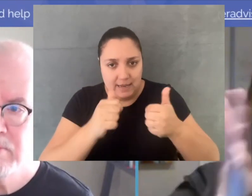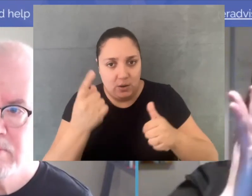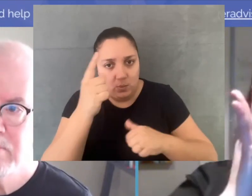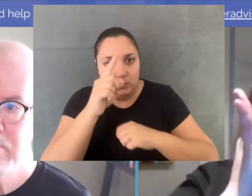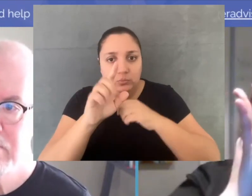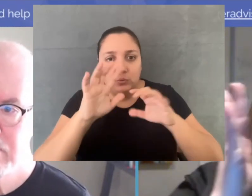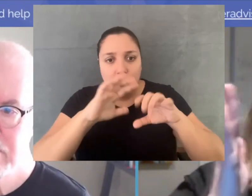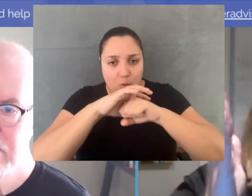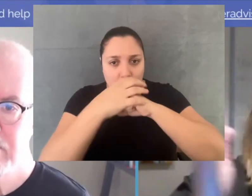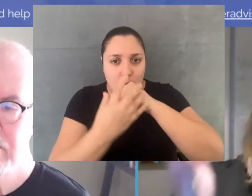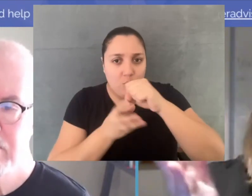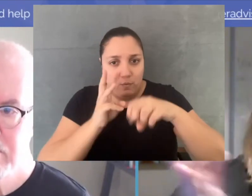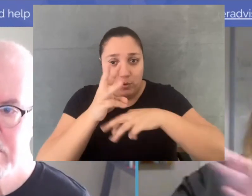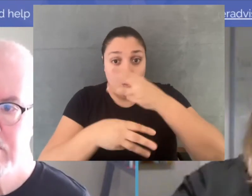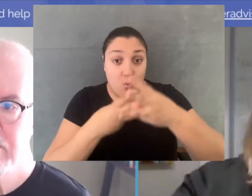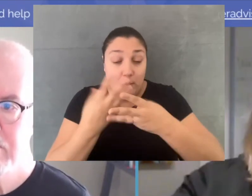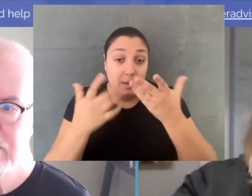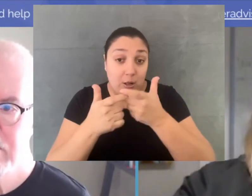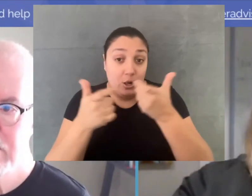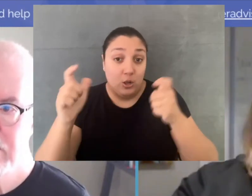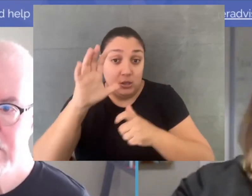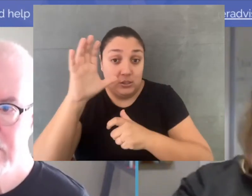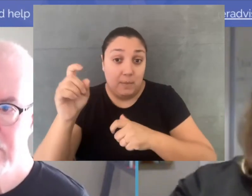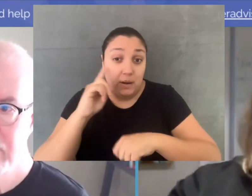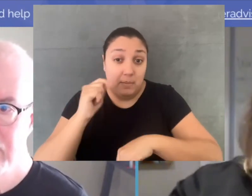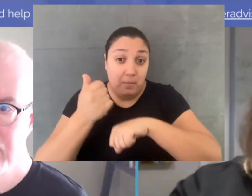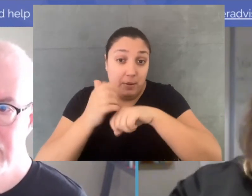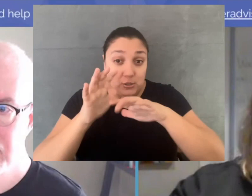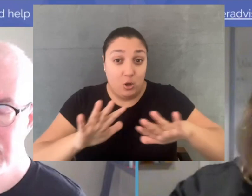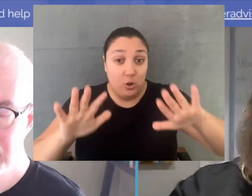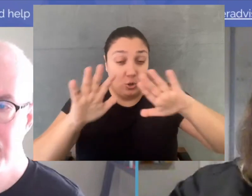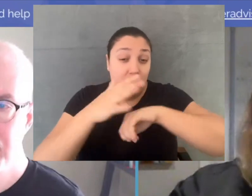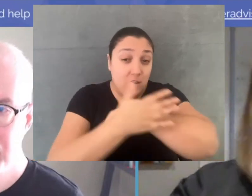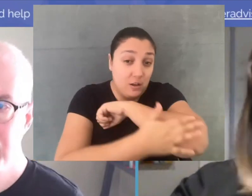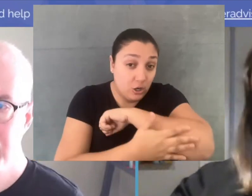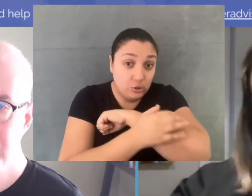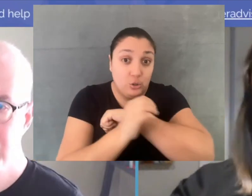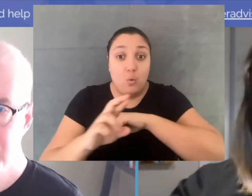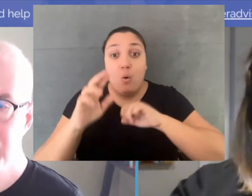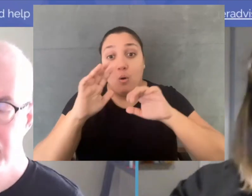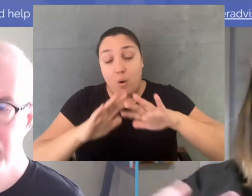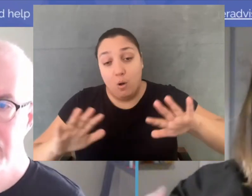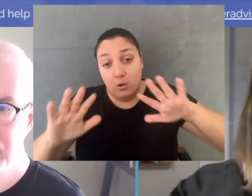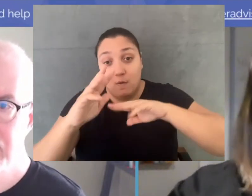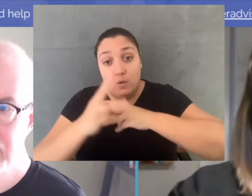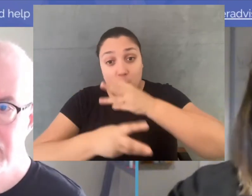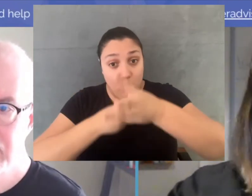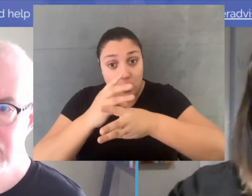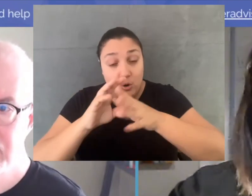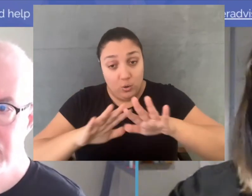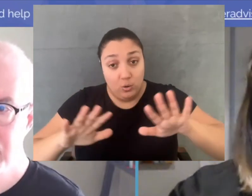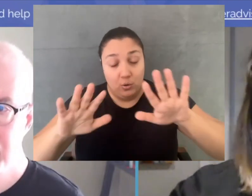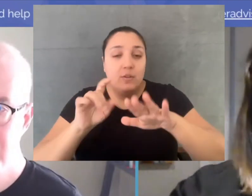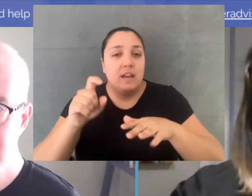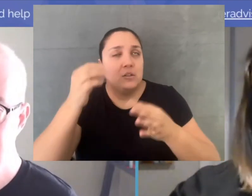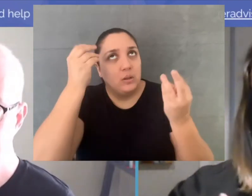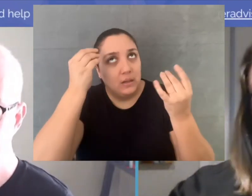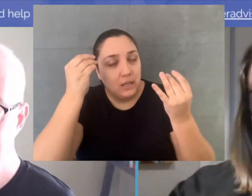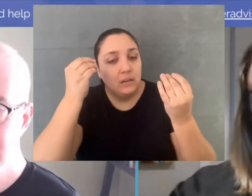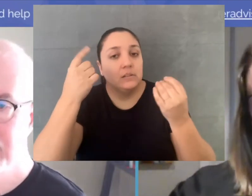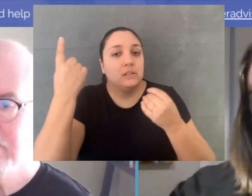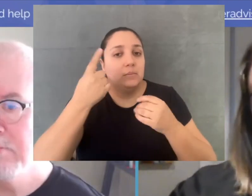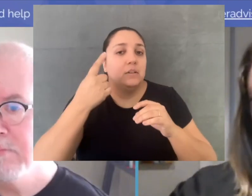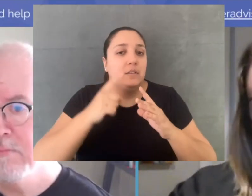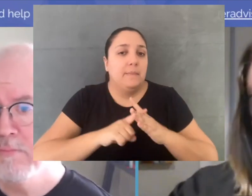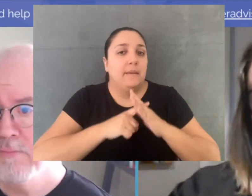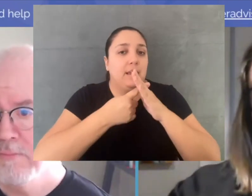to anyone around the world, or for larger companies who have employees who are based all over the country or all over the world. These are the people who need to take that into